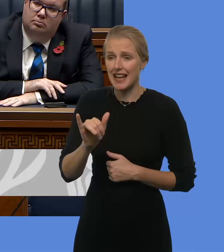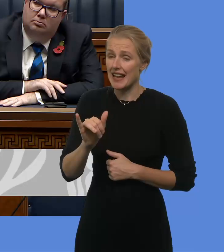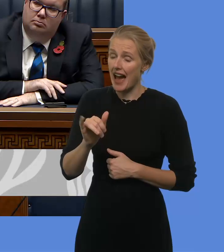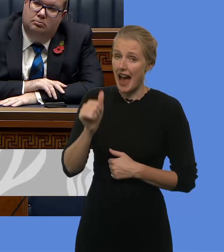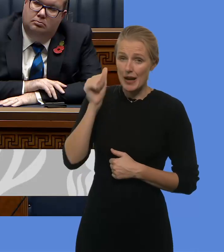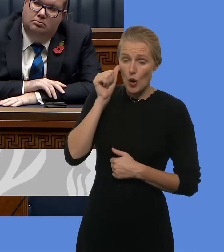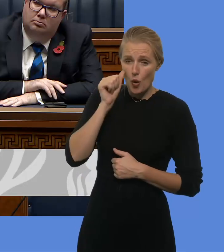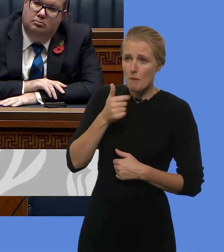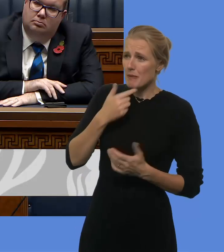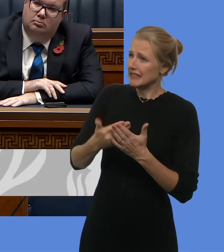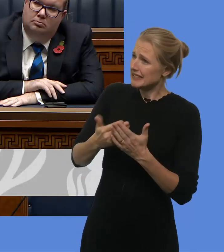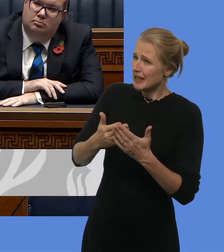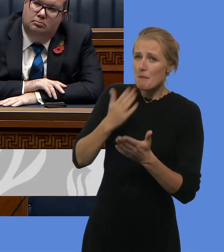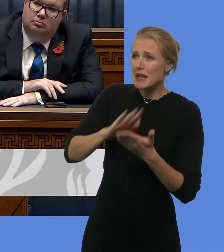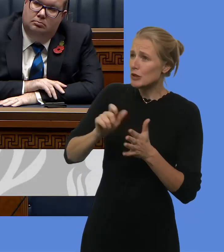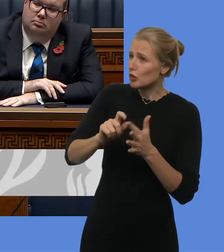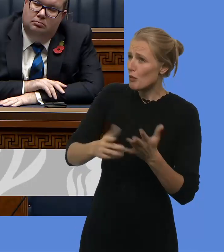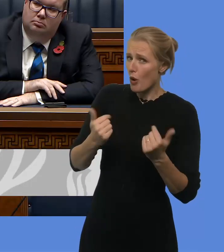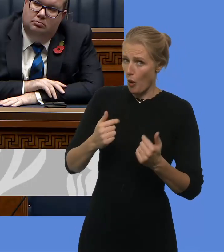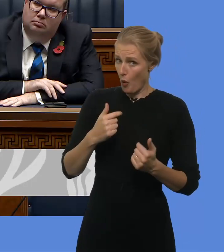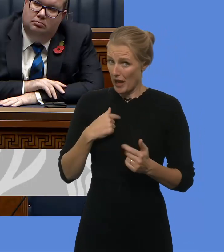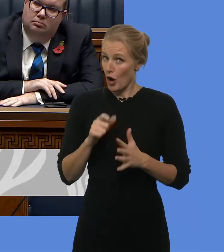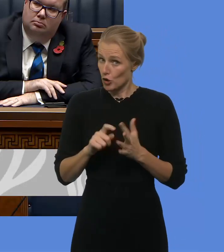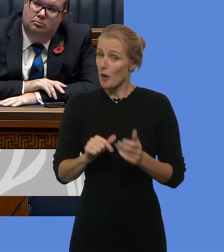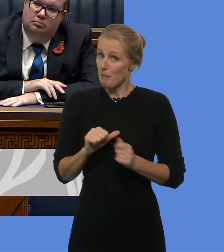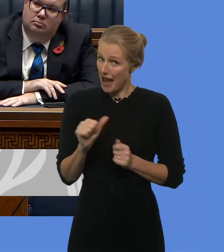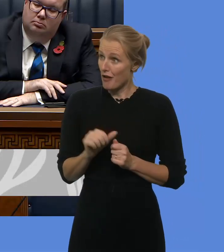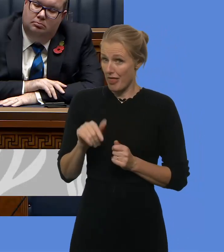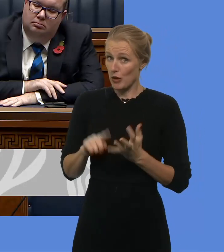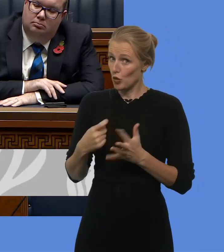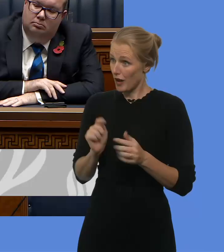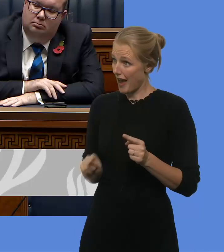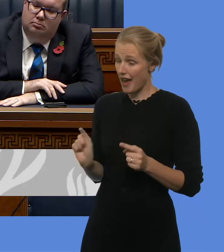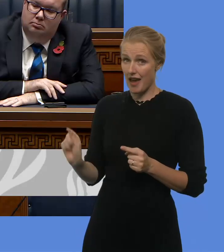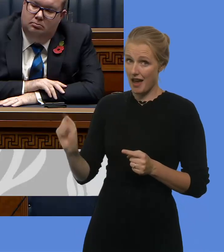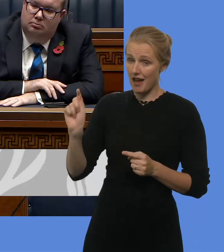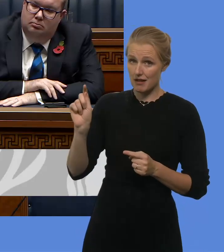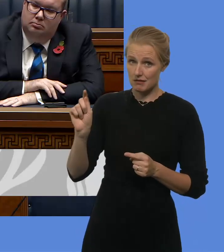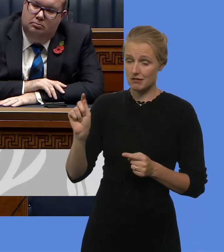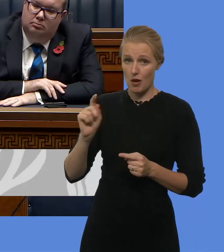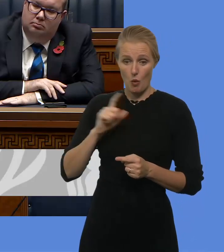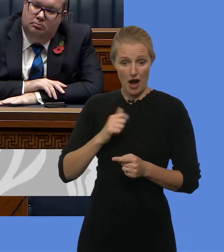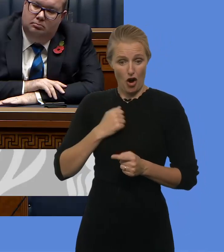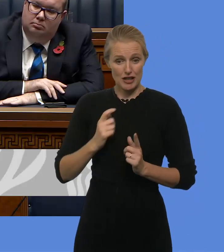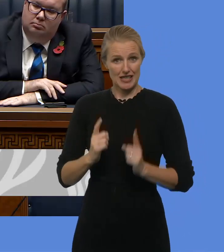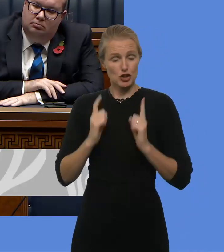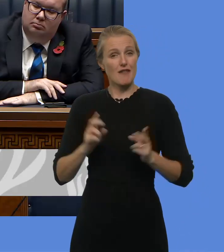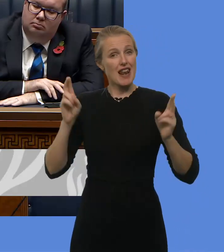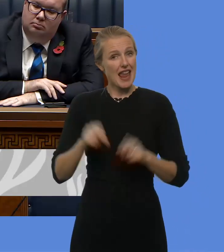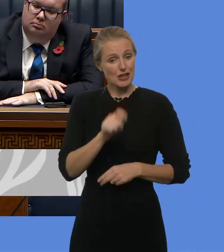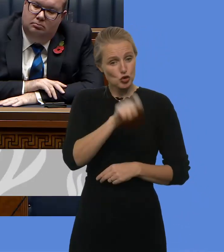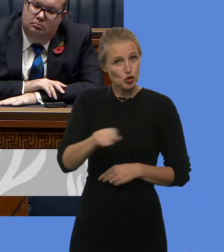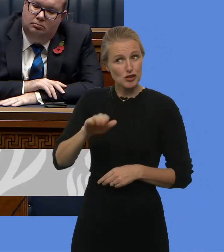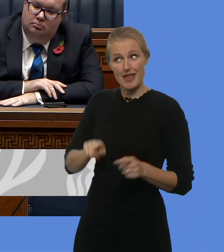who want us to do more, we are in a better position than other parts of the UK in respect of this issue. In Northern